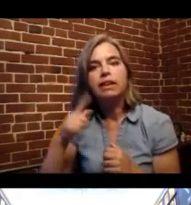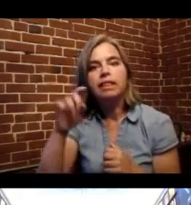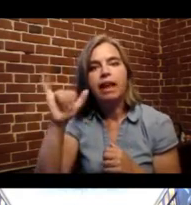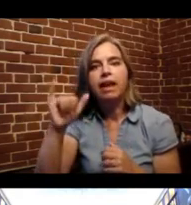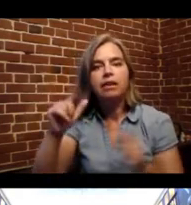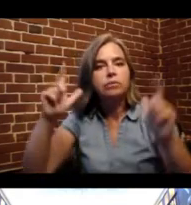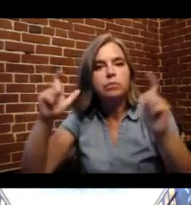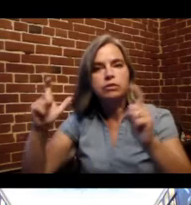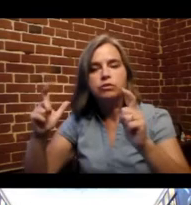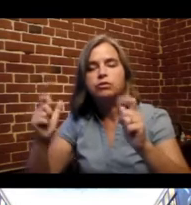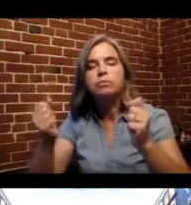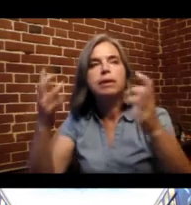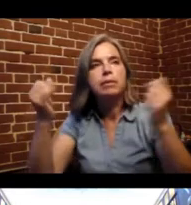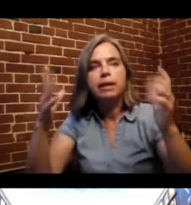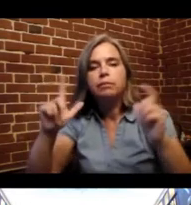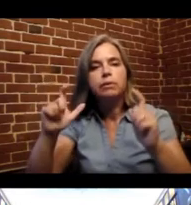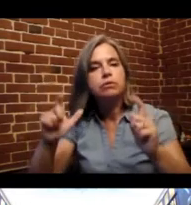of photographs, is that